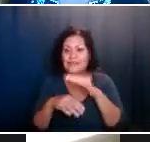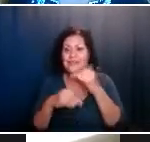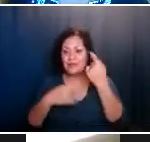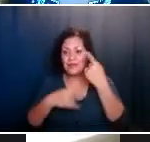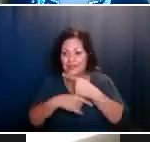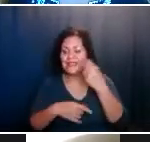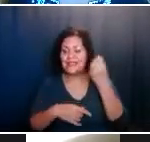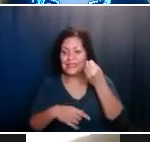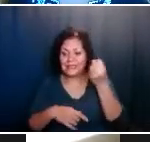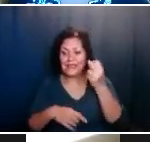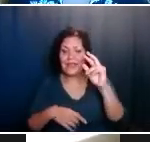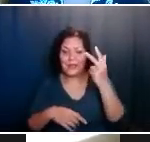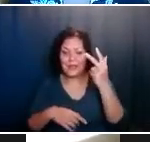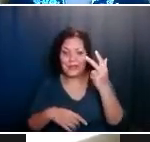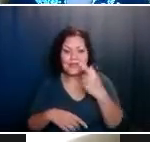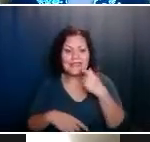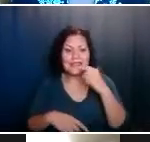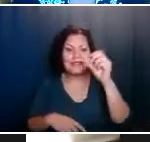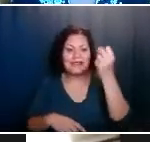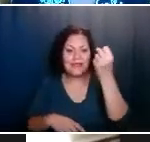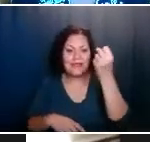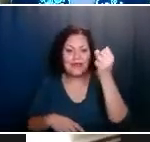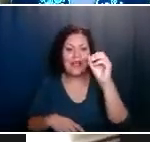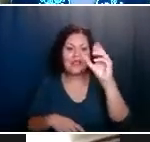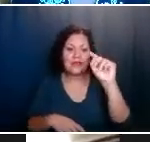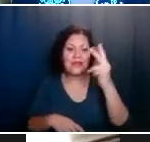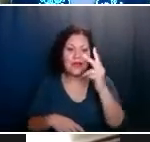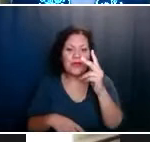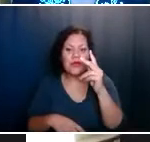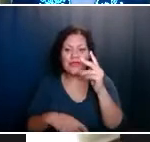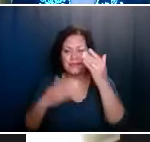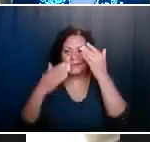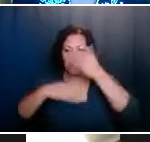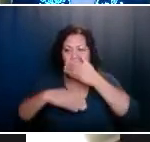see that Saturday, October 3rd is highlighted. And then